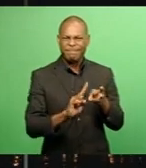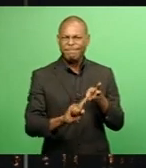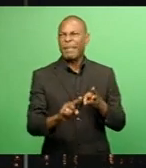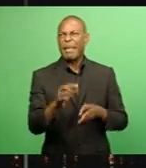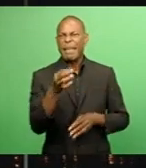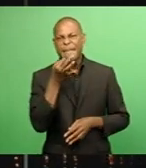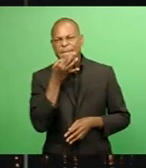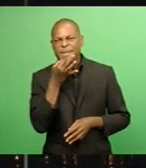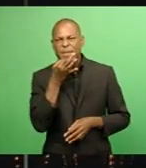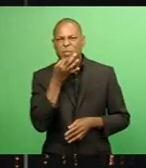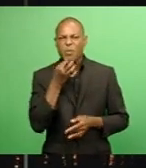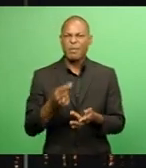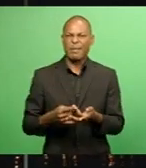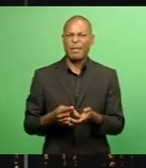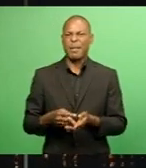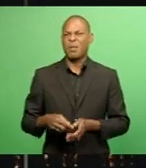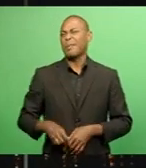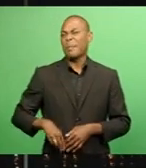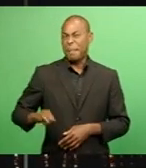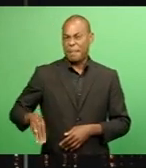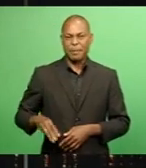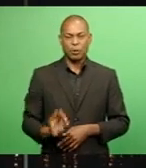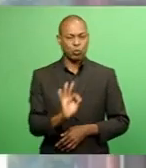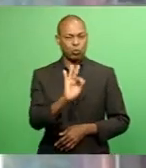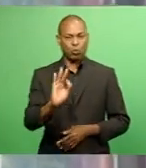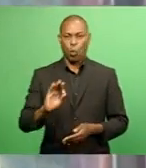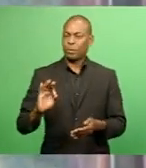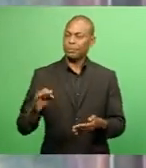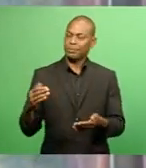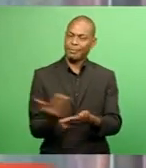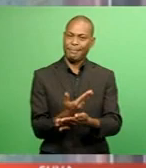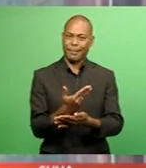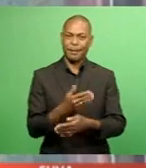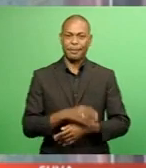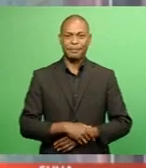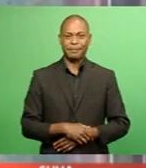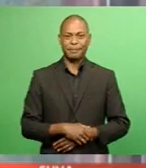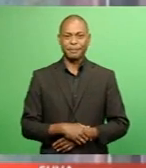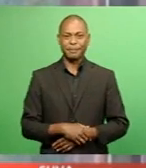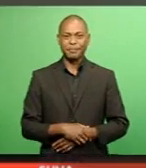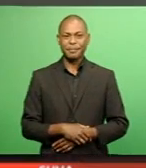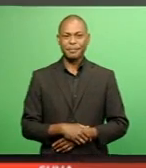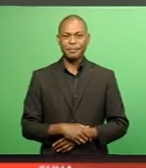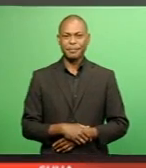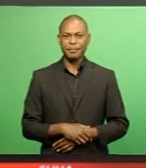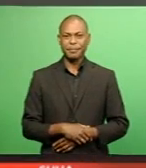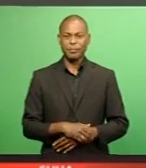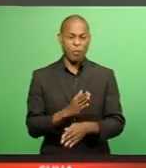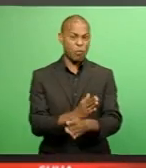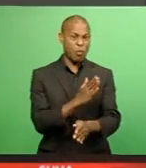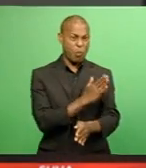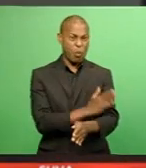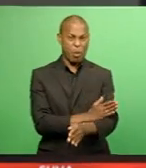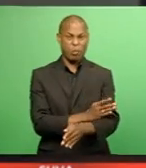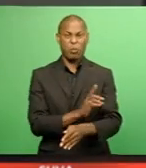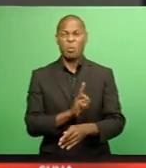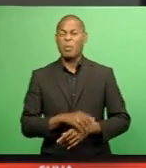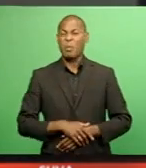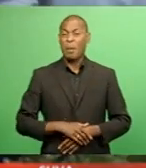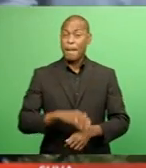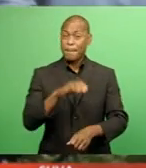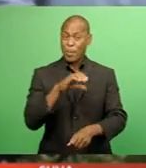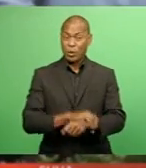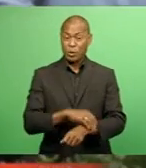other MPs were not allowed in the meeting. A former magistrate and a former police commissioner are part of the